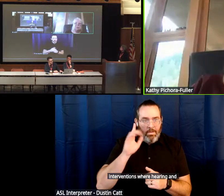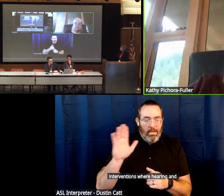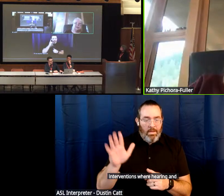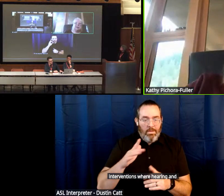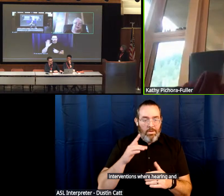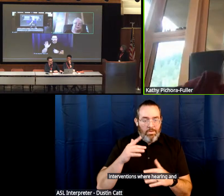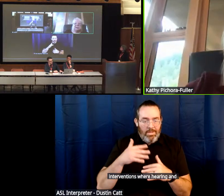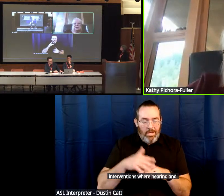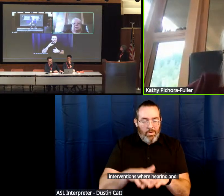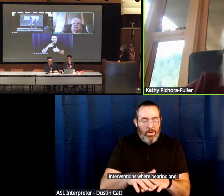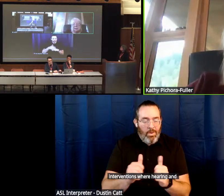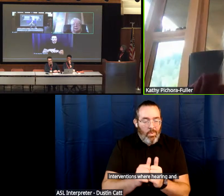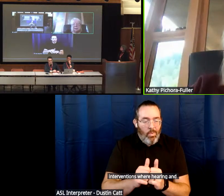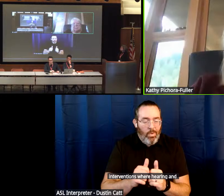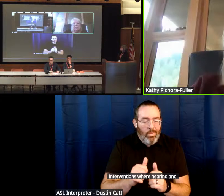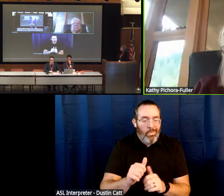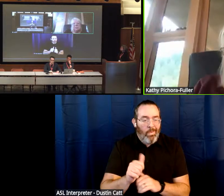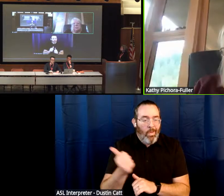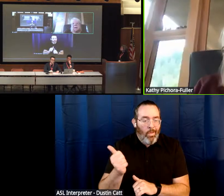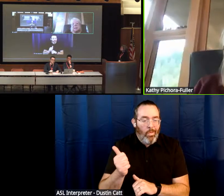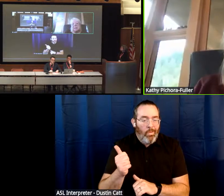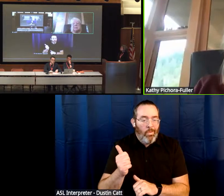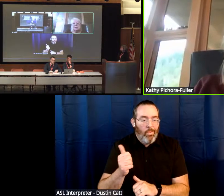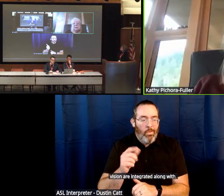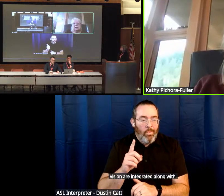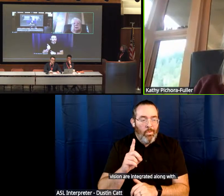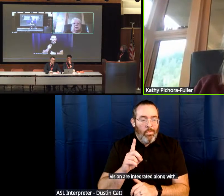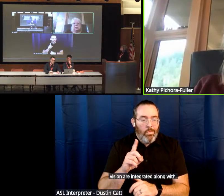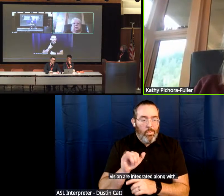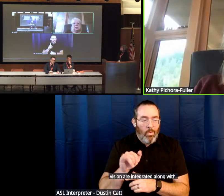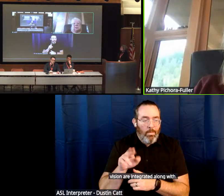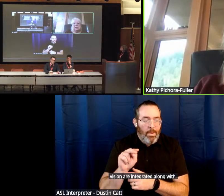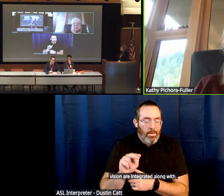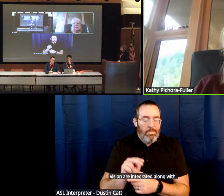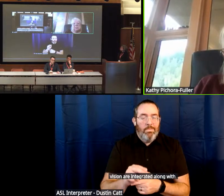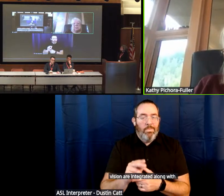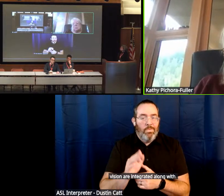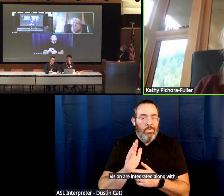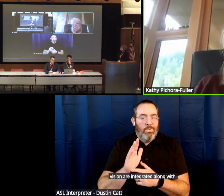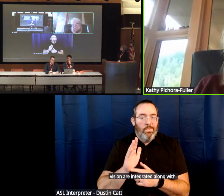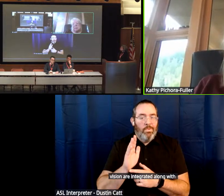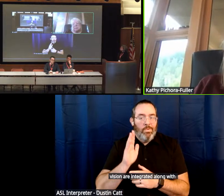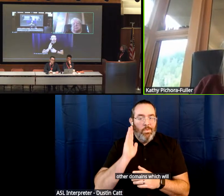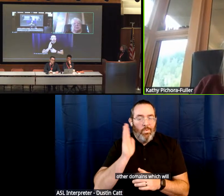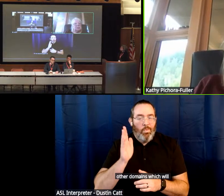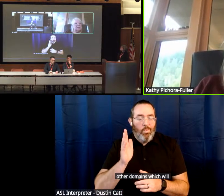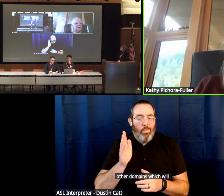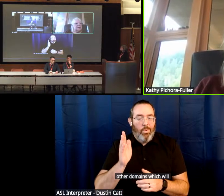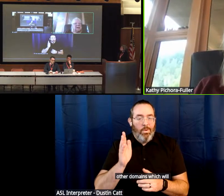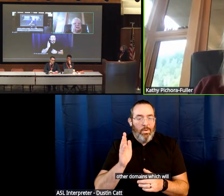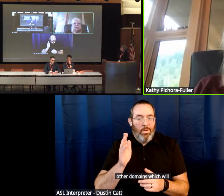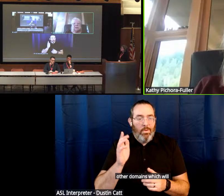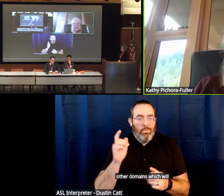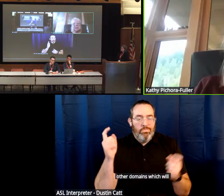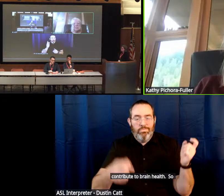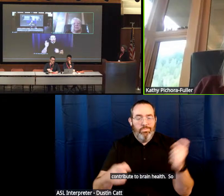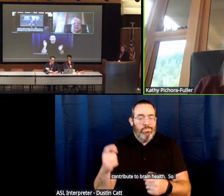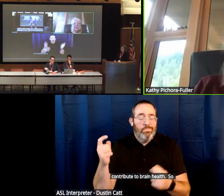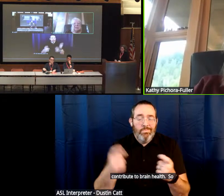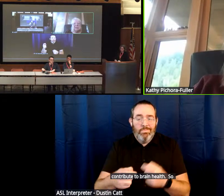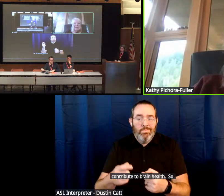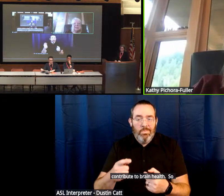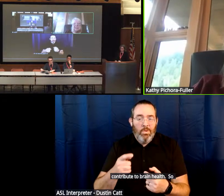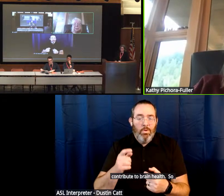along with other domains, which will contribute to brain health. So I think integrated rather